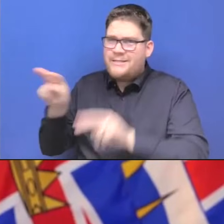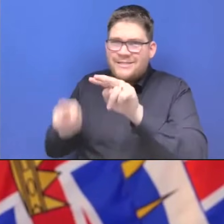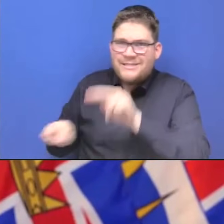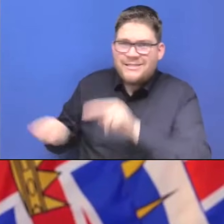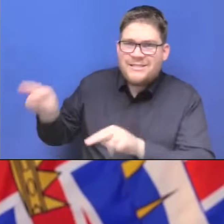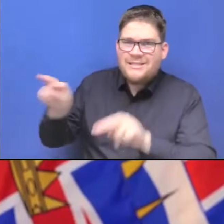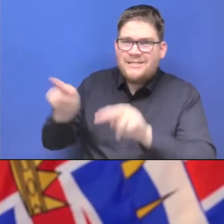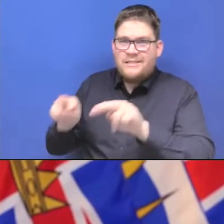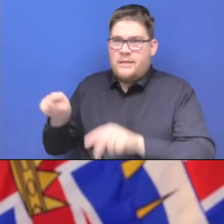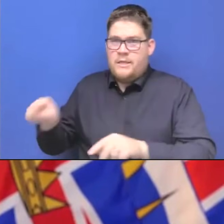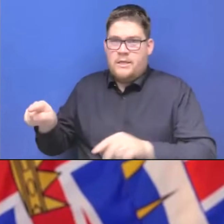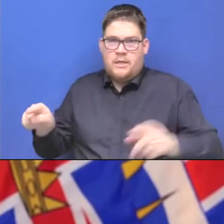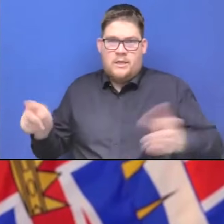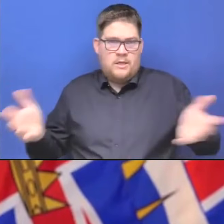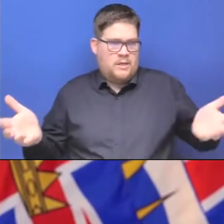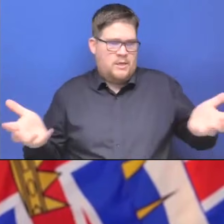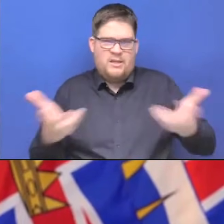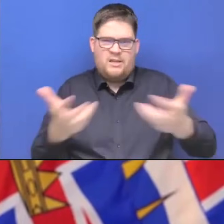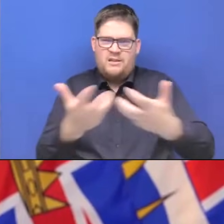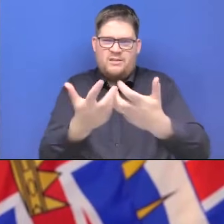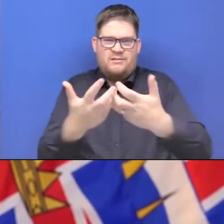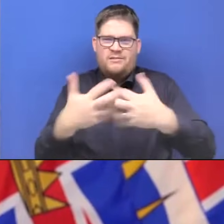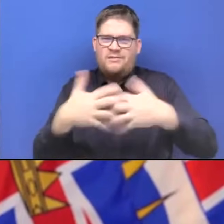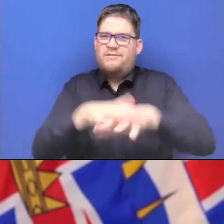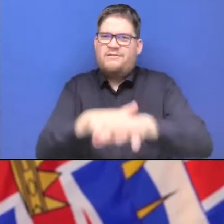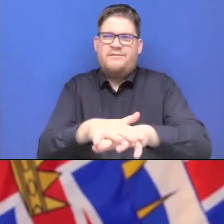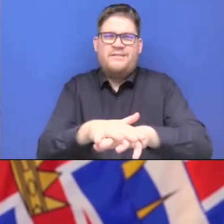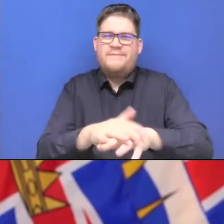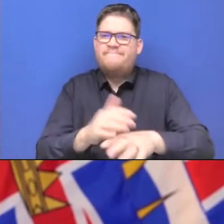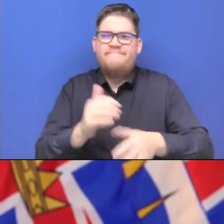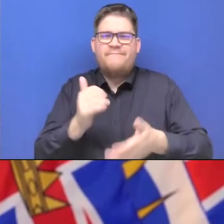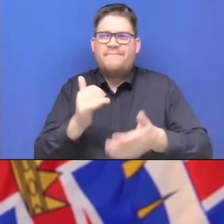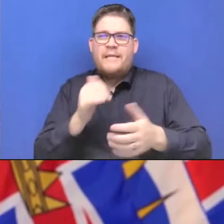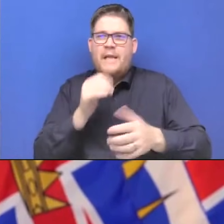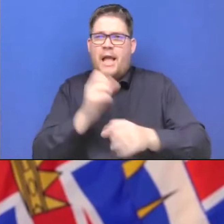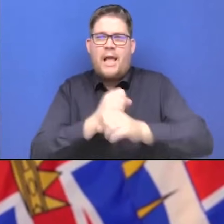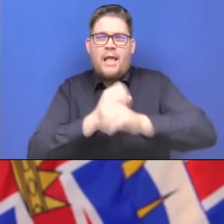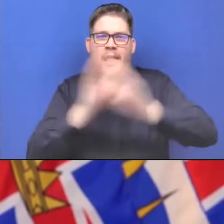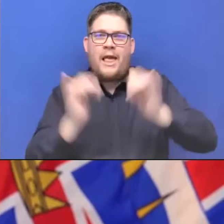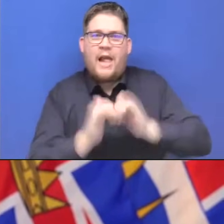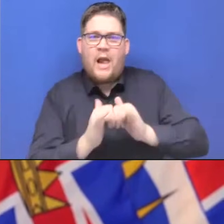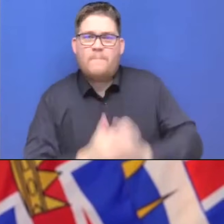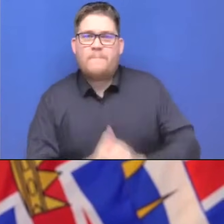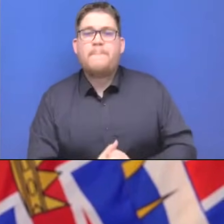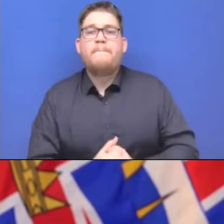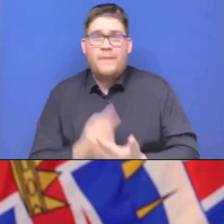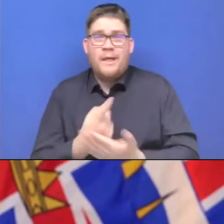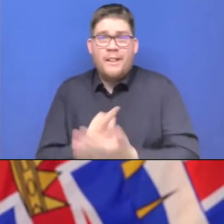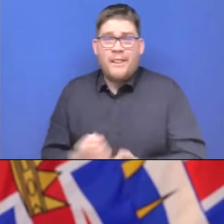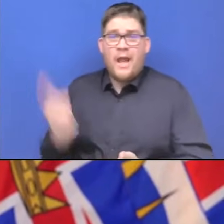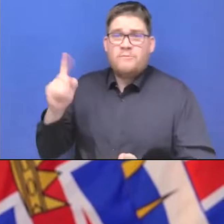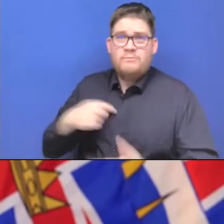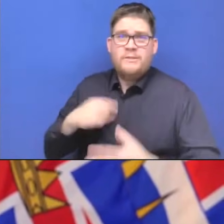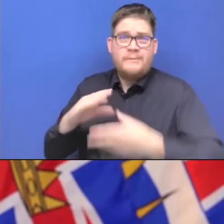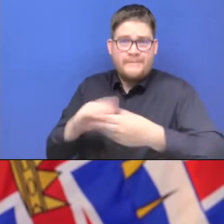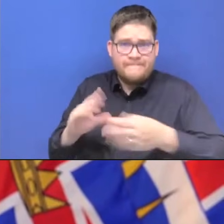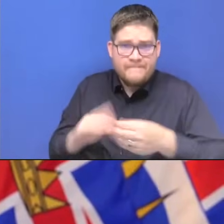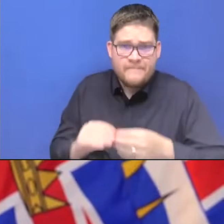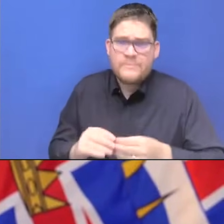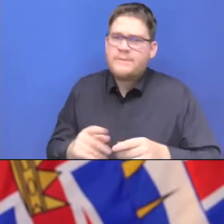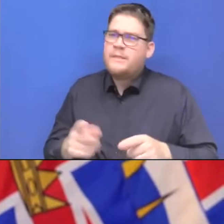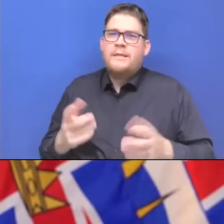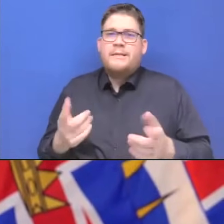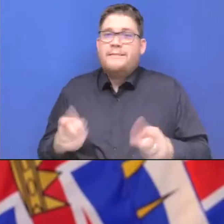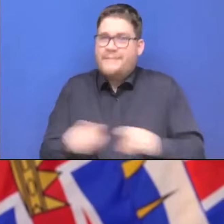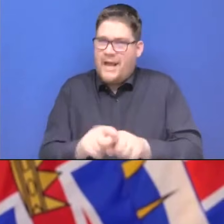merged together to get a good picture. I said this last week, and we are still challenged to try and come up